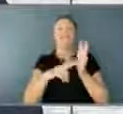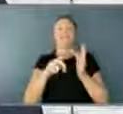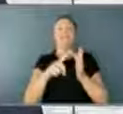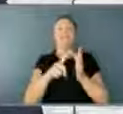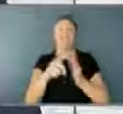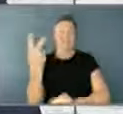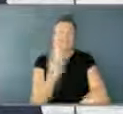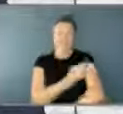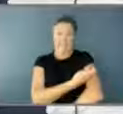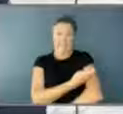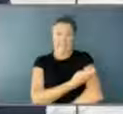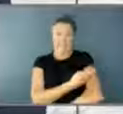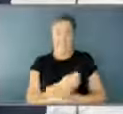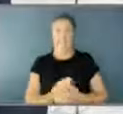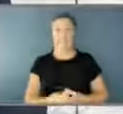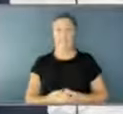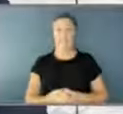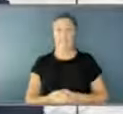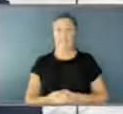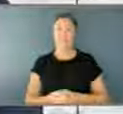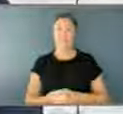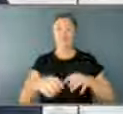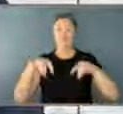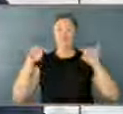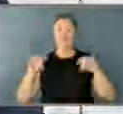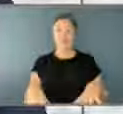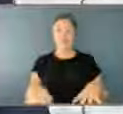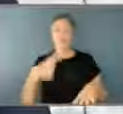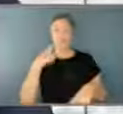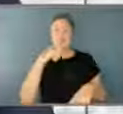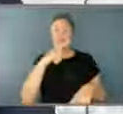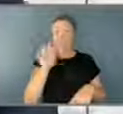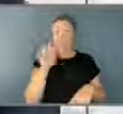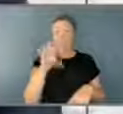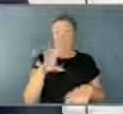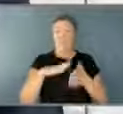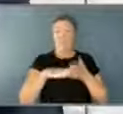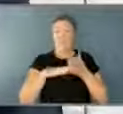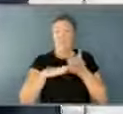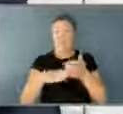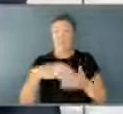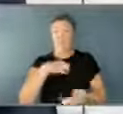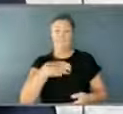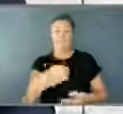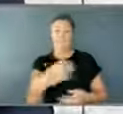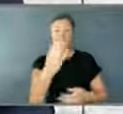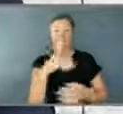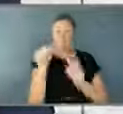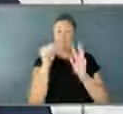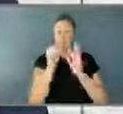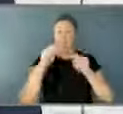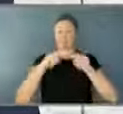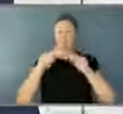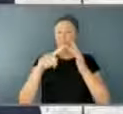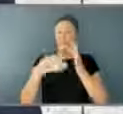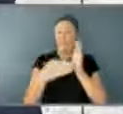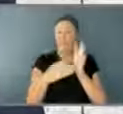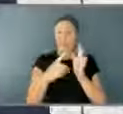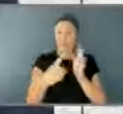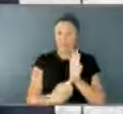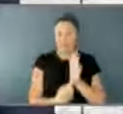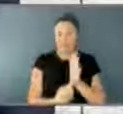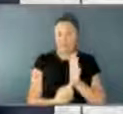Australia has secured an additional 10 million Pfizer doses. We've been able to contract securing those vaccines.